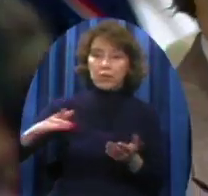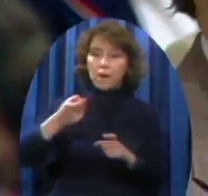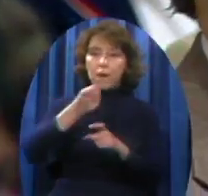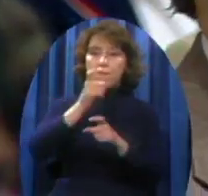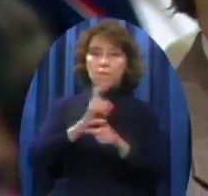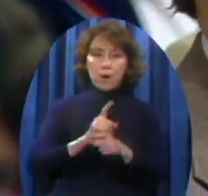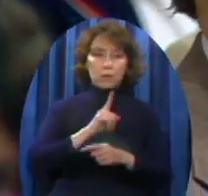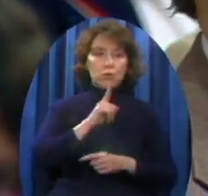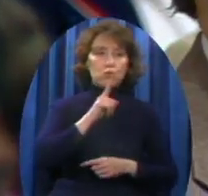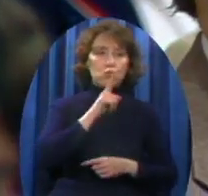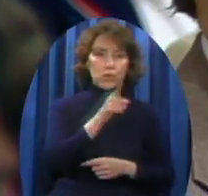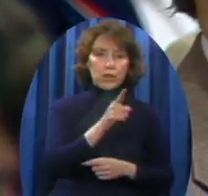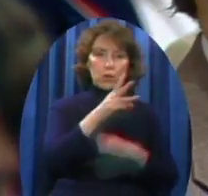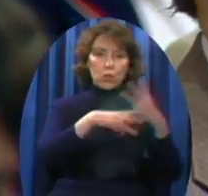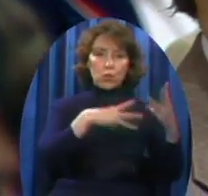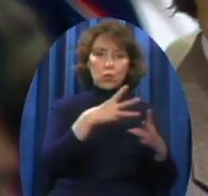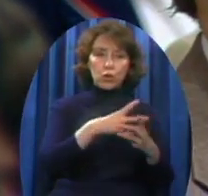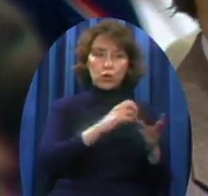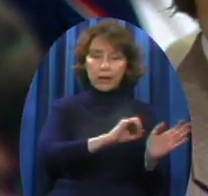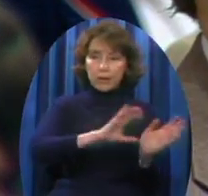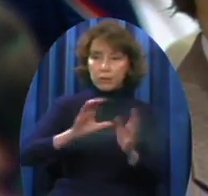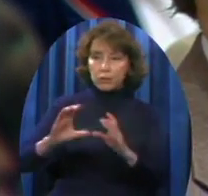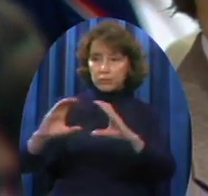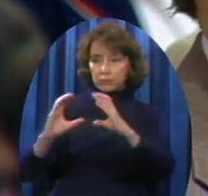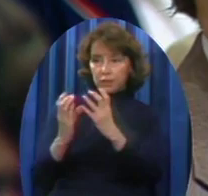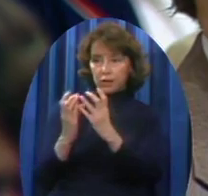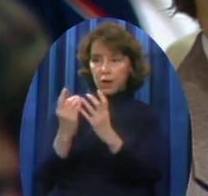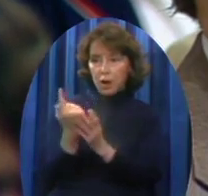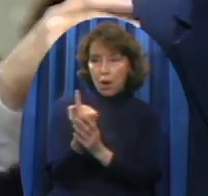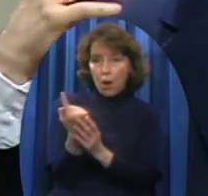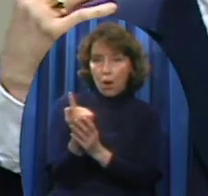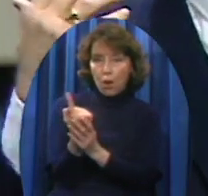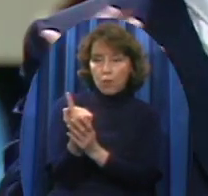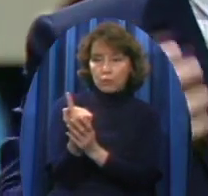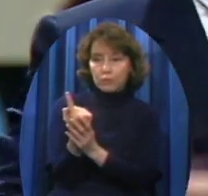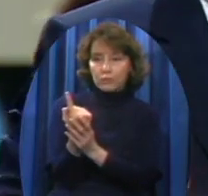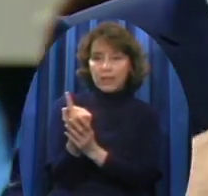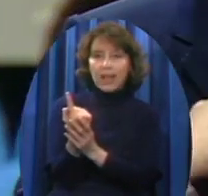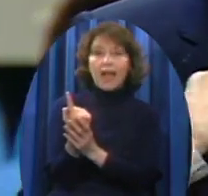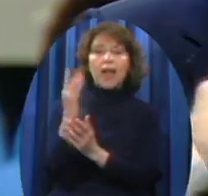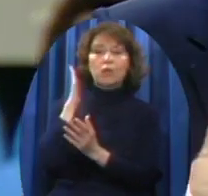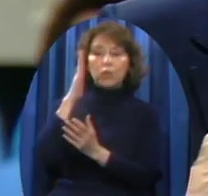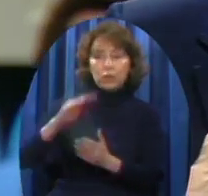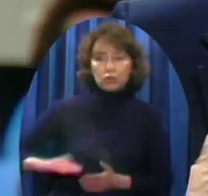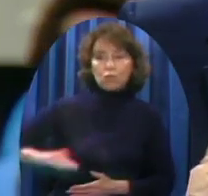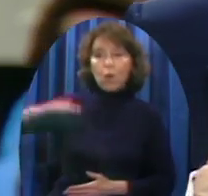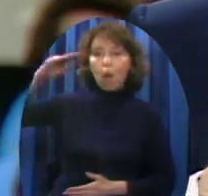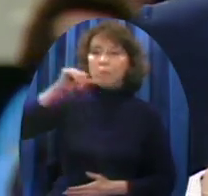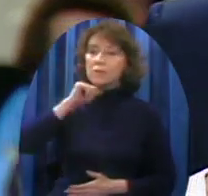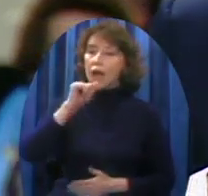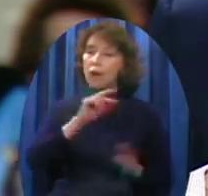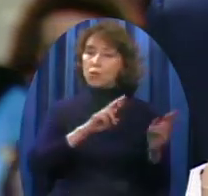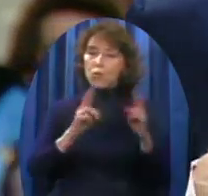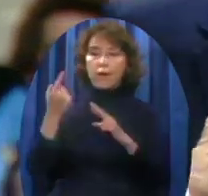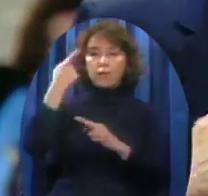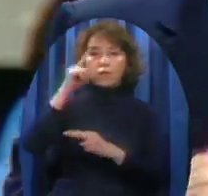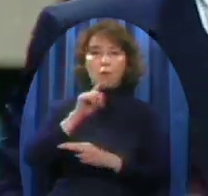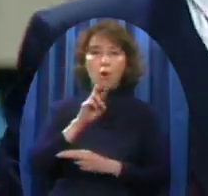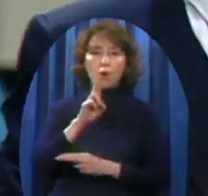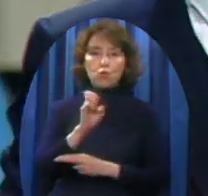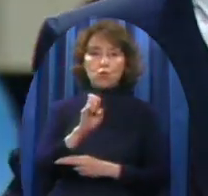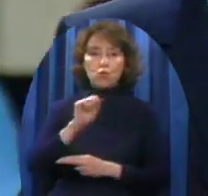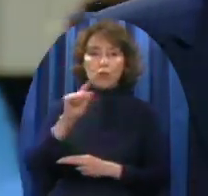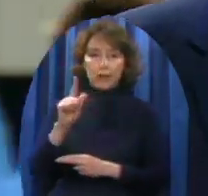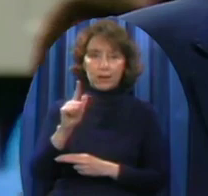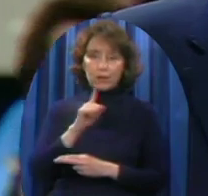an unreal world. And they're going to grow up maladjusted and unprepared for real life. Well, I've been a part